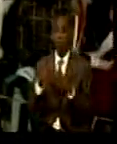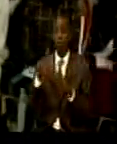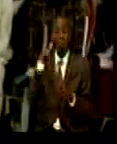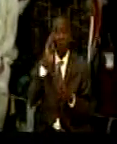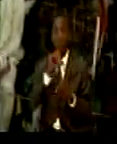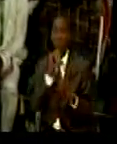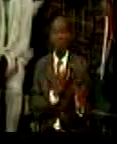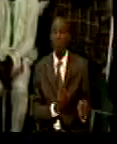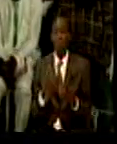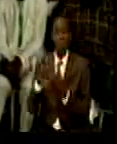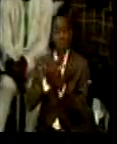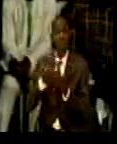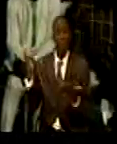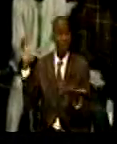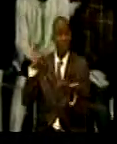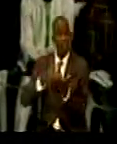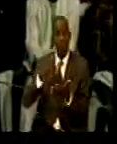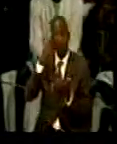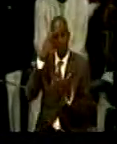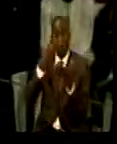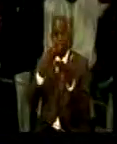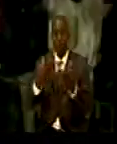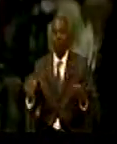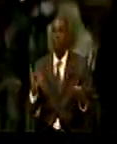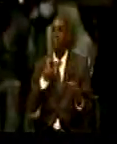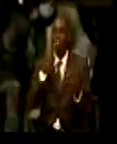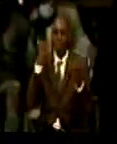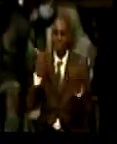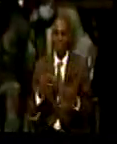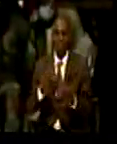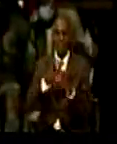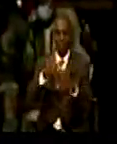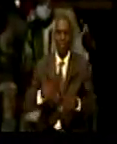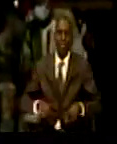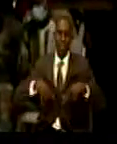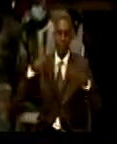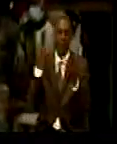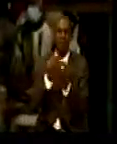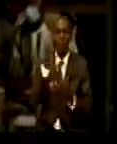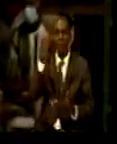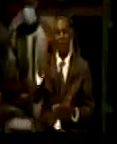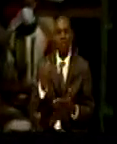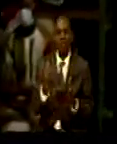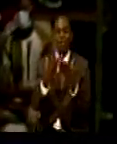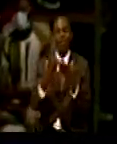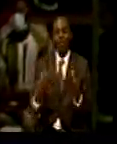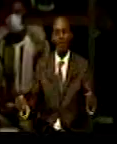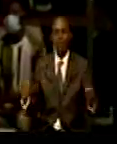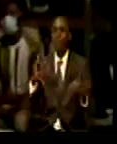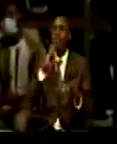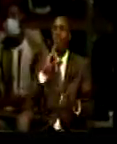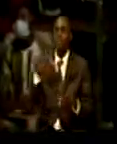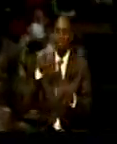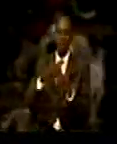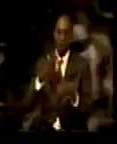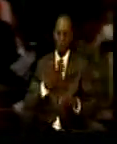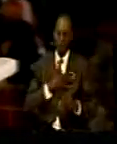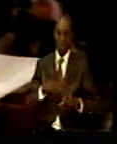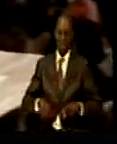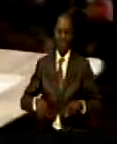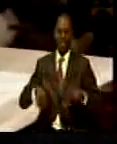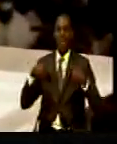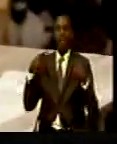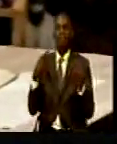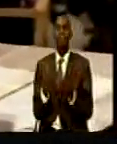because solution has come in your life. Solution has come in my life. The